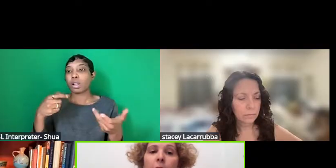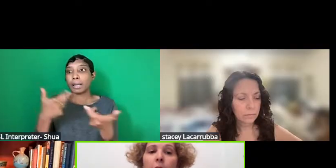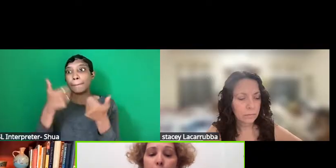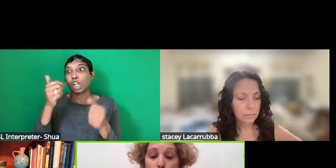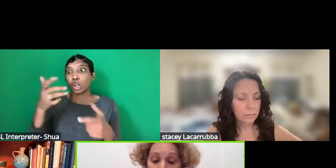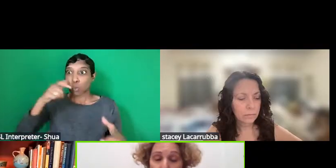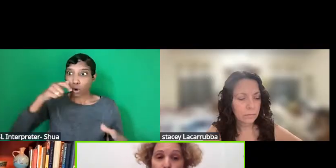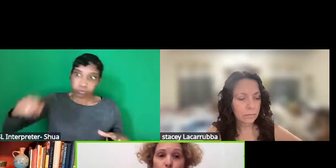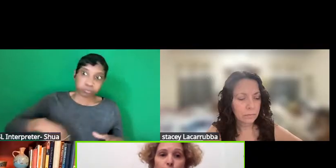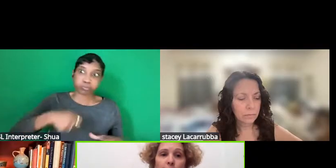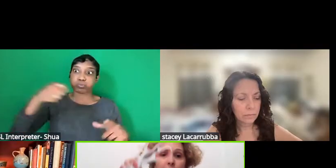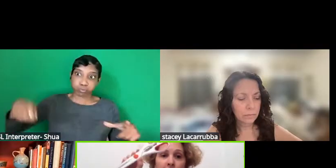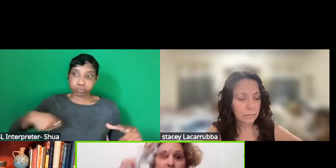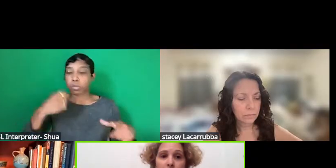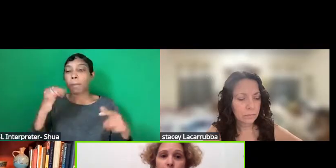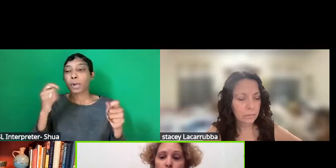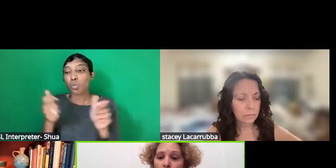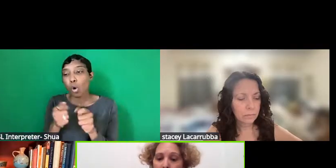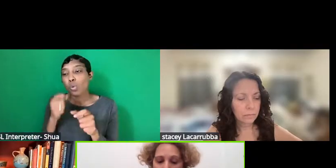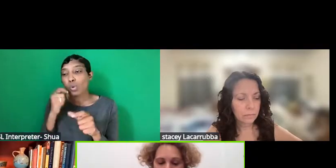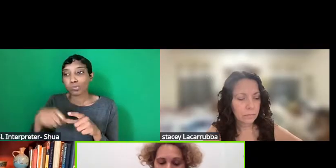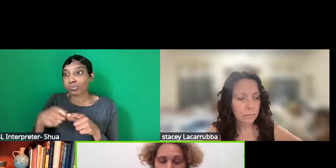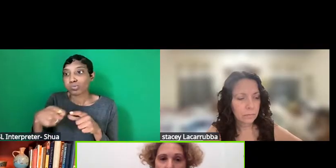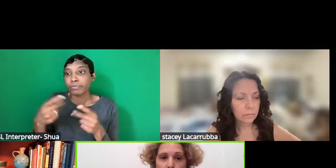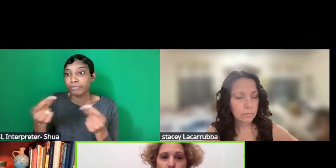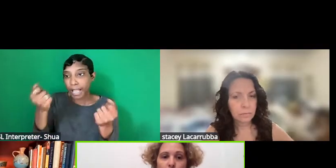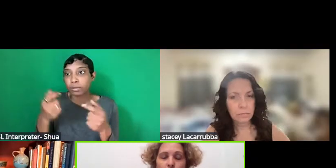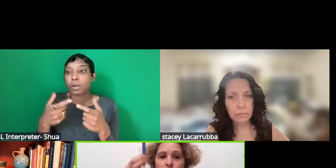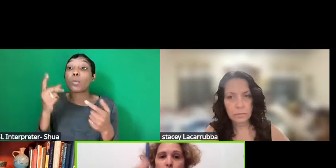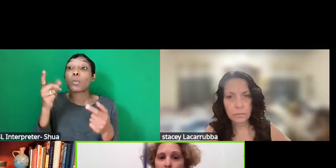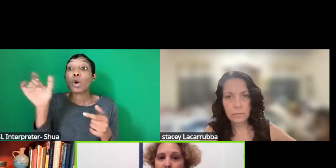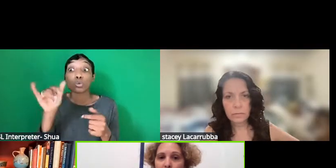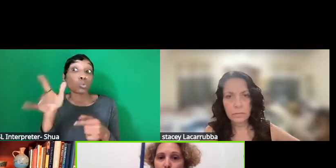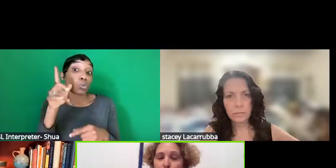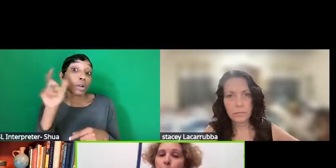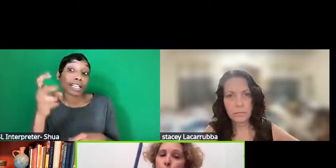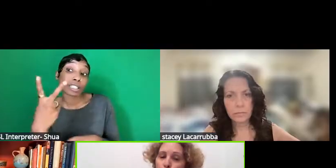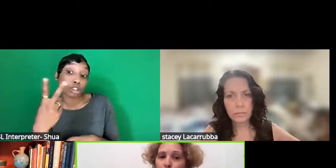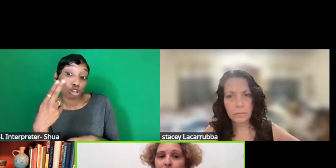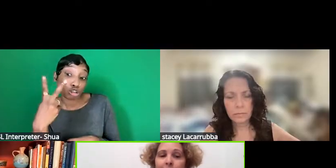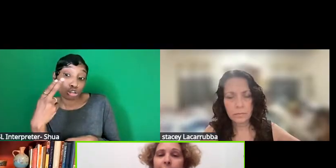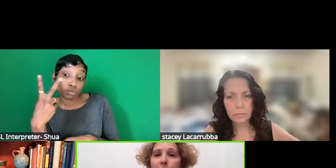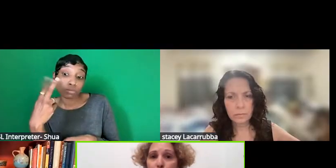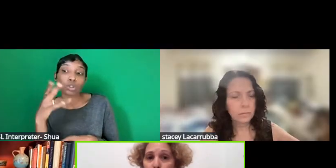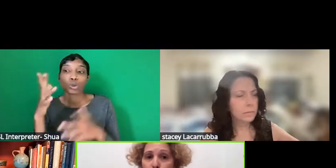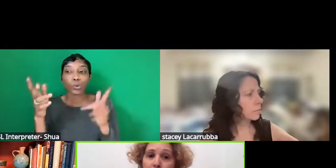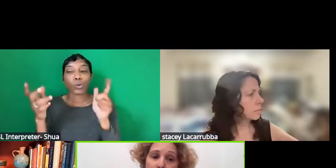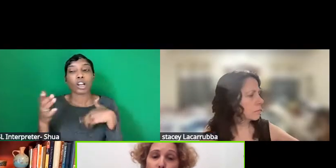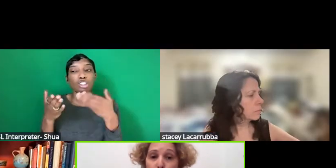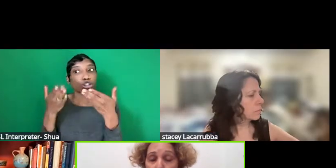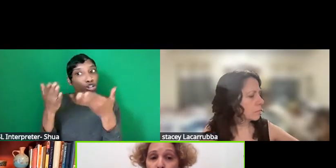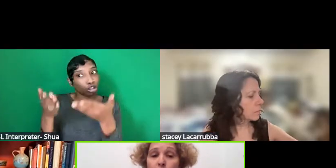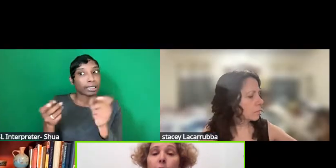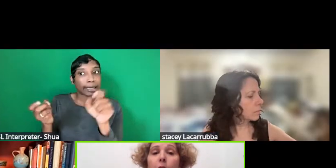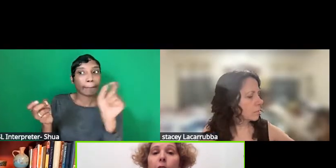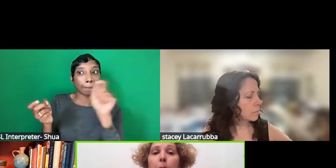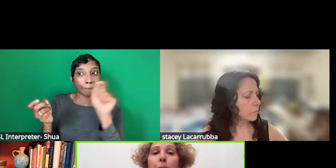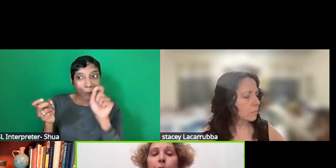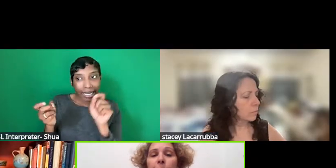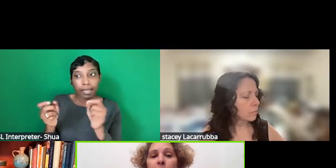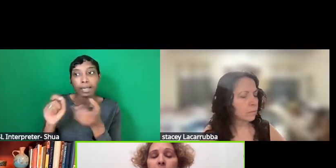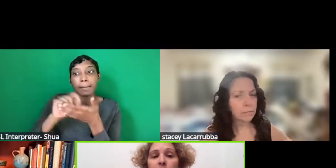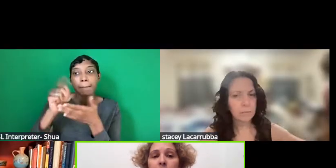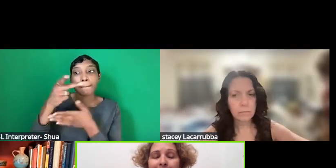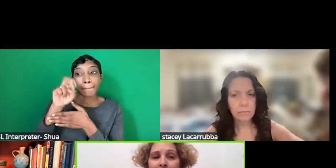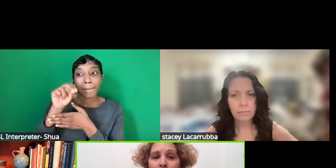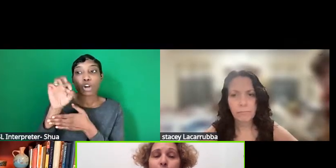implement. Also, you want to have a scissor, and I would suggest having a pen, although that is optional, pen or marker.